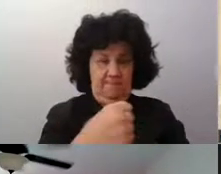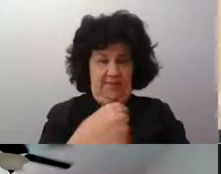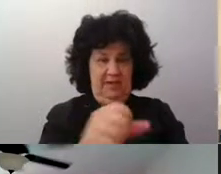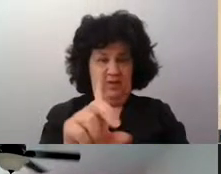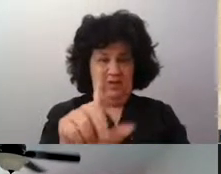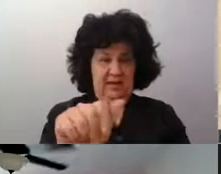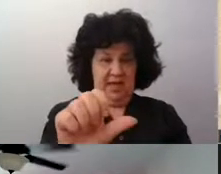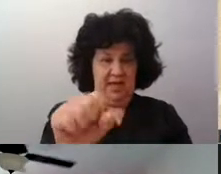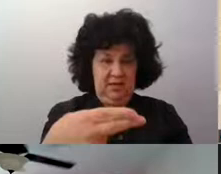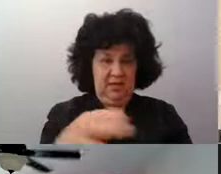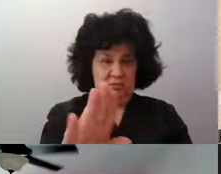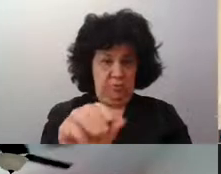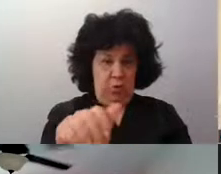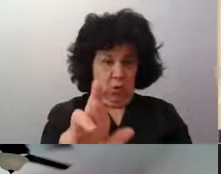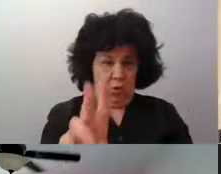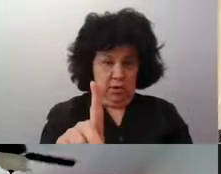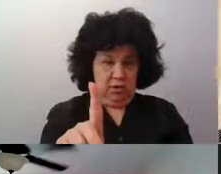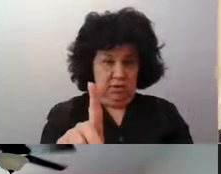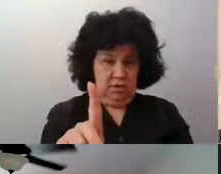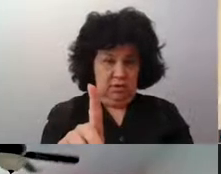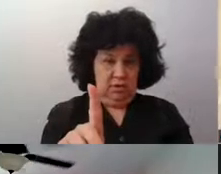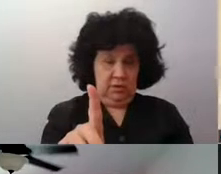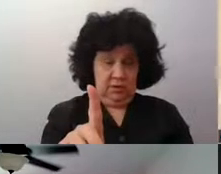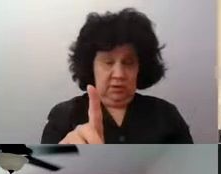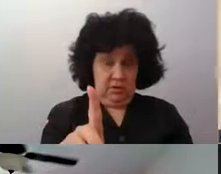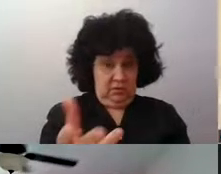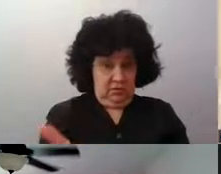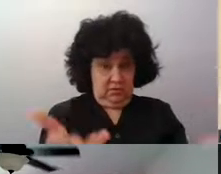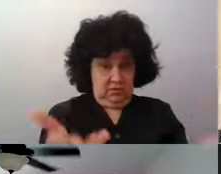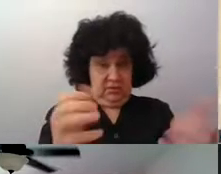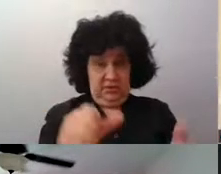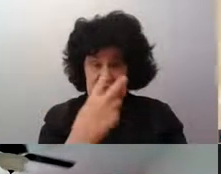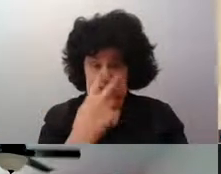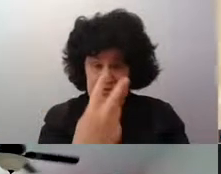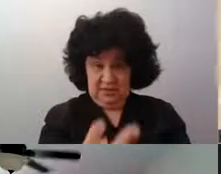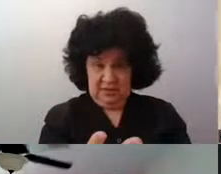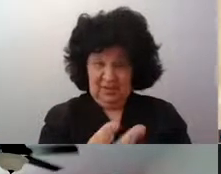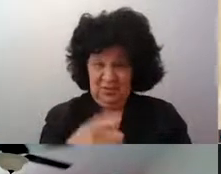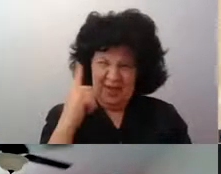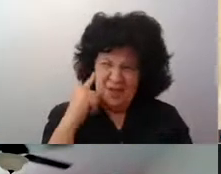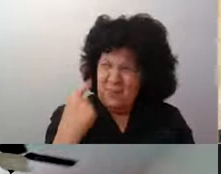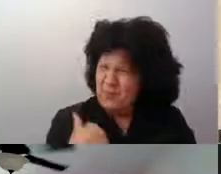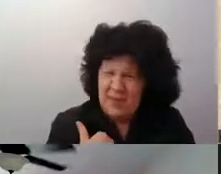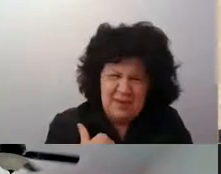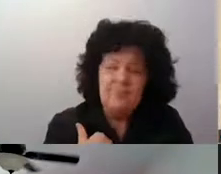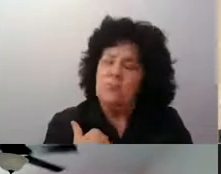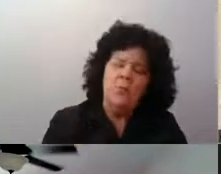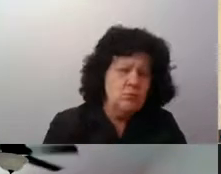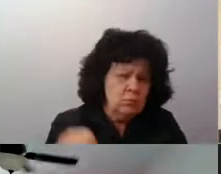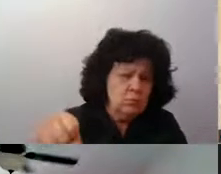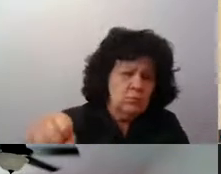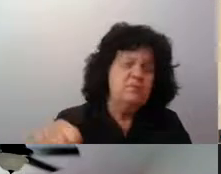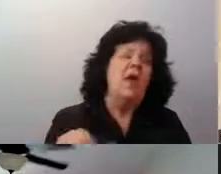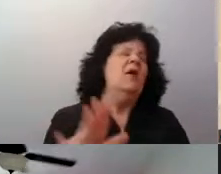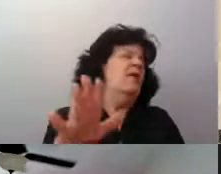And so we can somehow maybe see a dashboard. Can y'all hear me? Yeah, we can hear you. Okay.